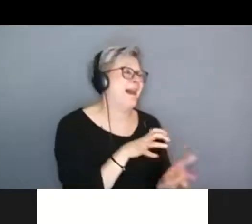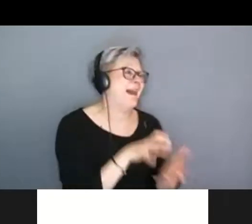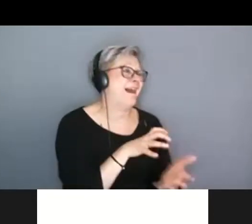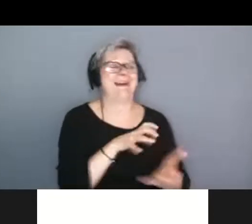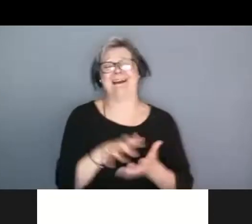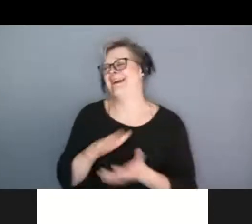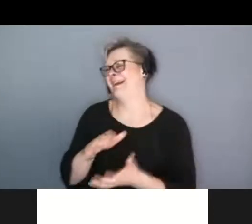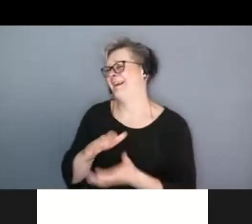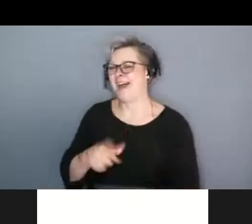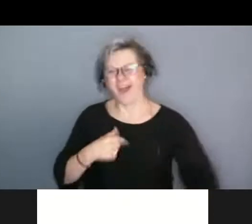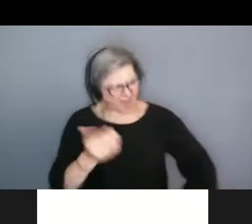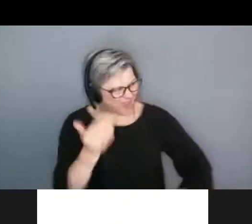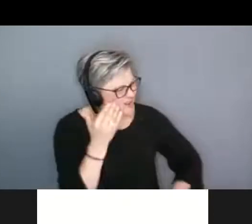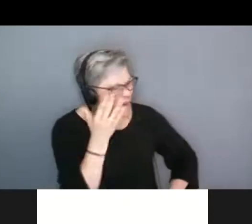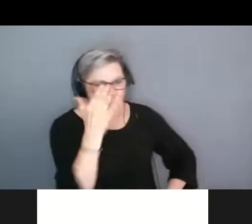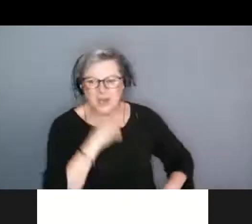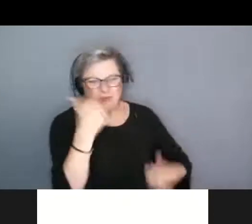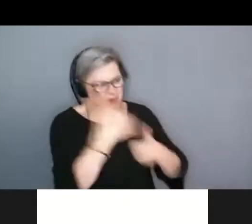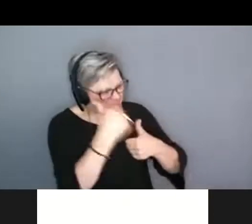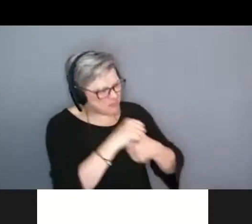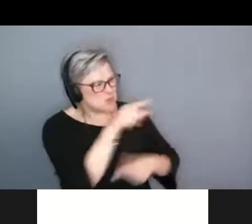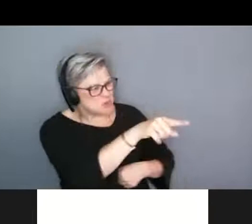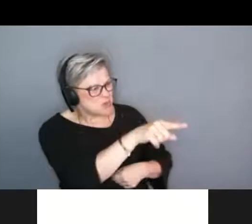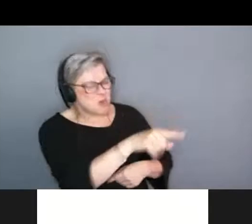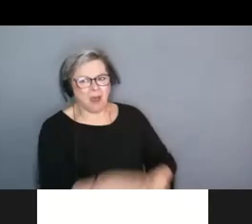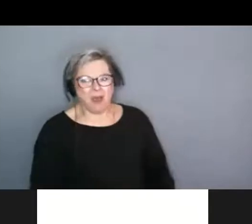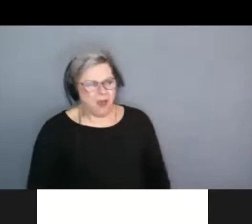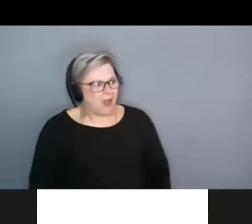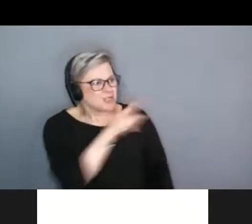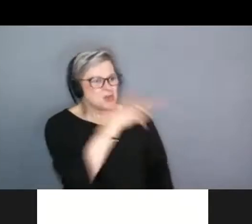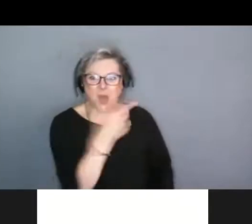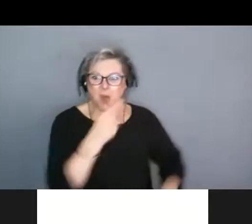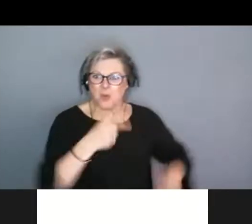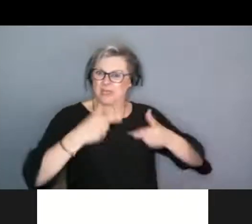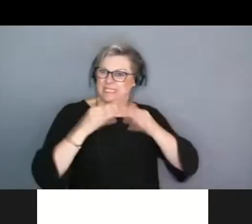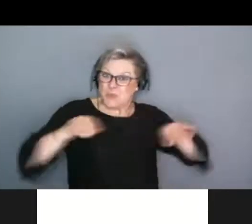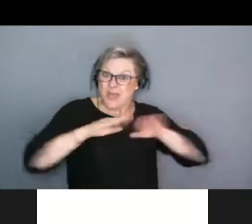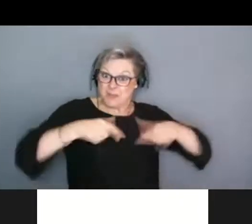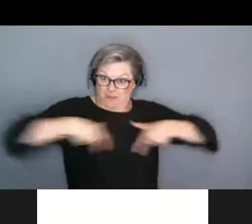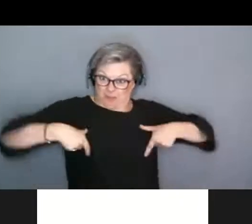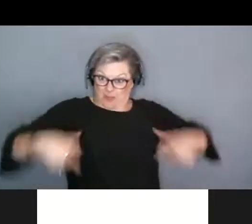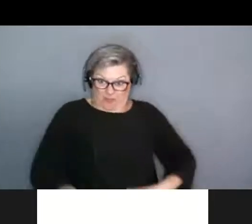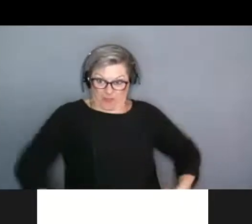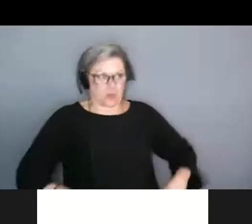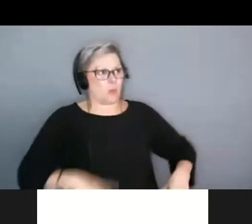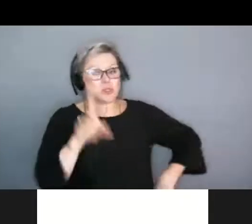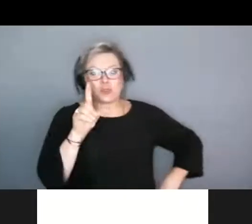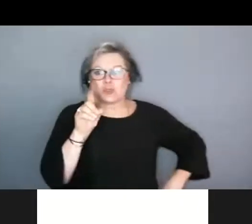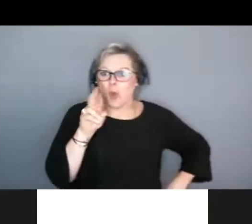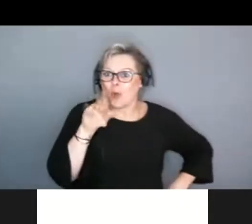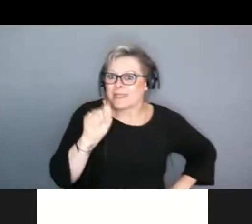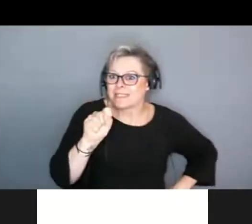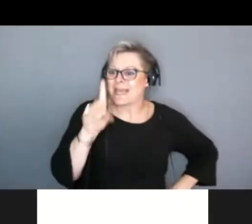I know why I didn't remember you. You were always in a bikini. Oh. Well, Doris